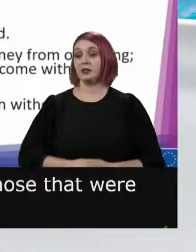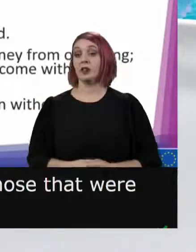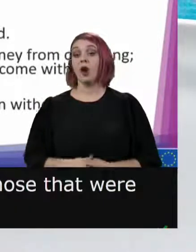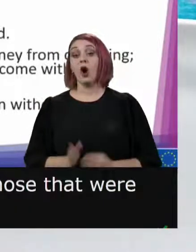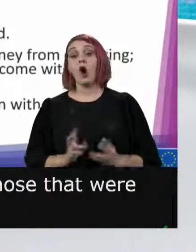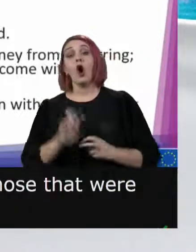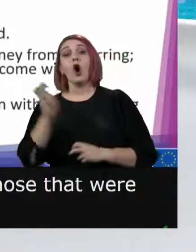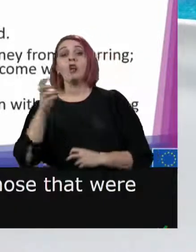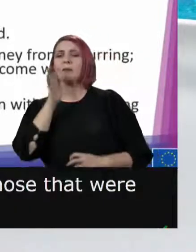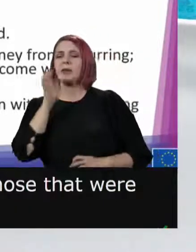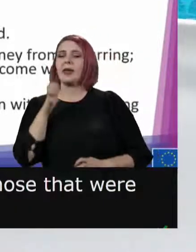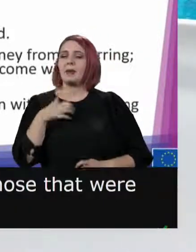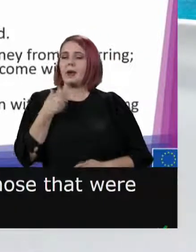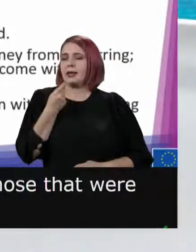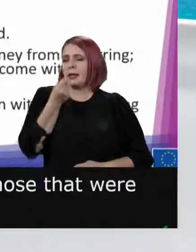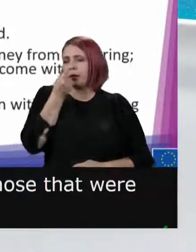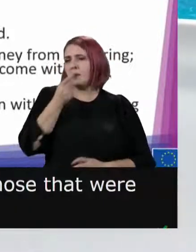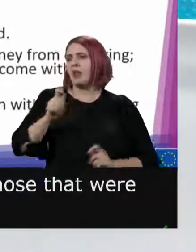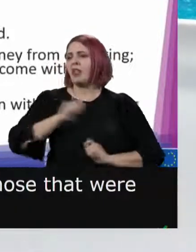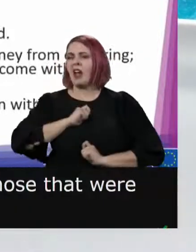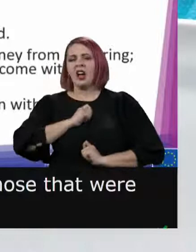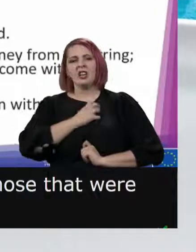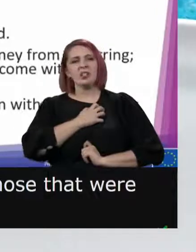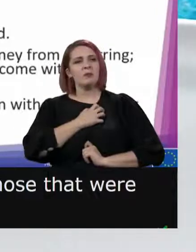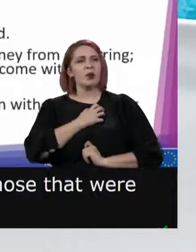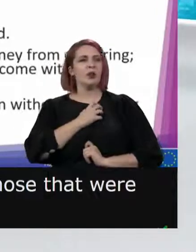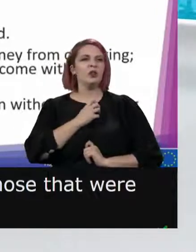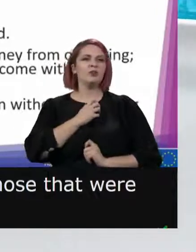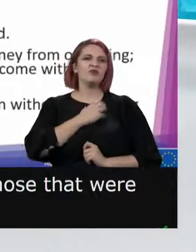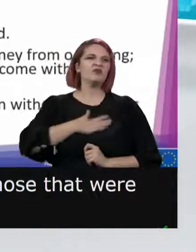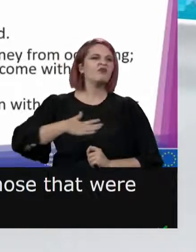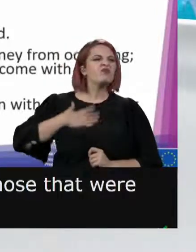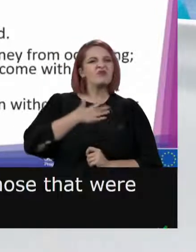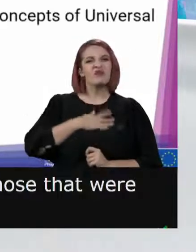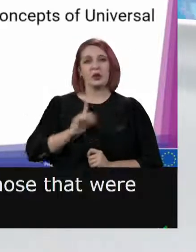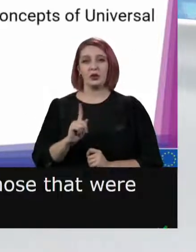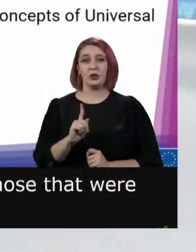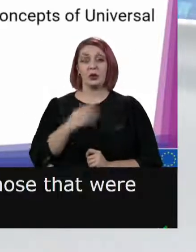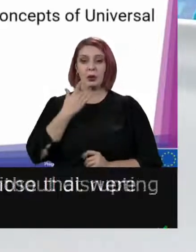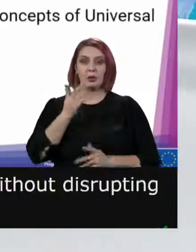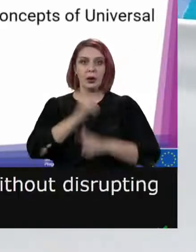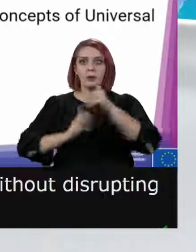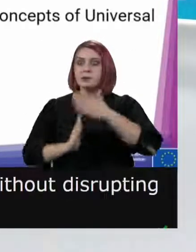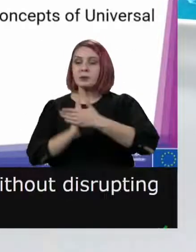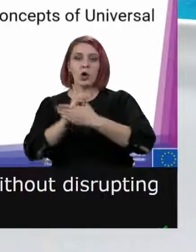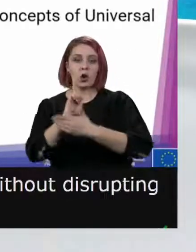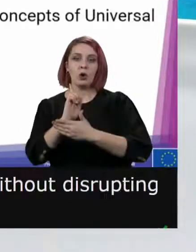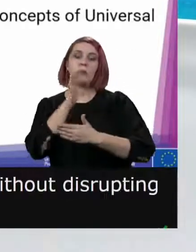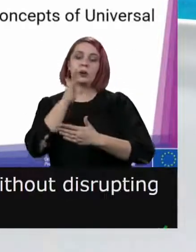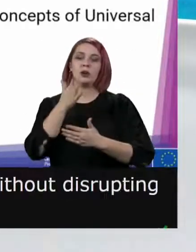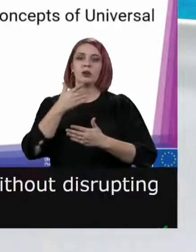disrupting a journey, but cumulatively over time were exhausting.